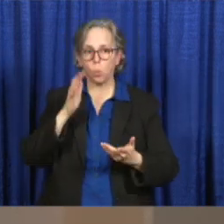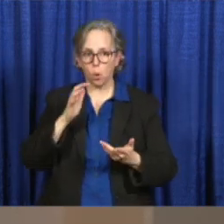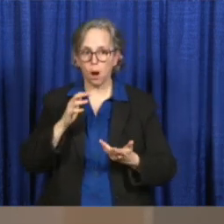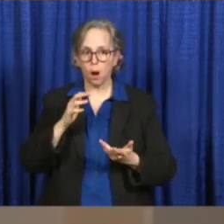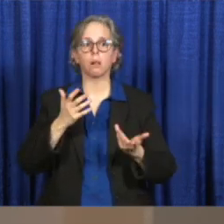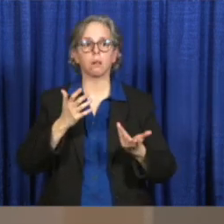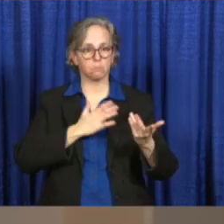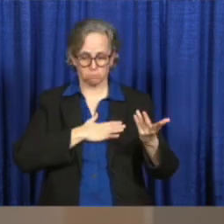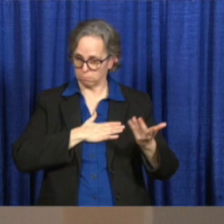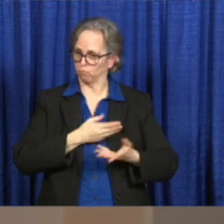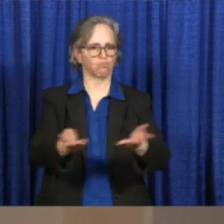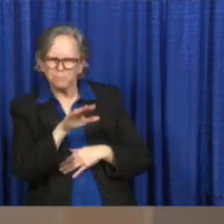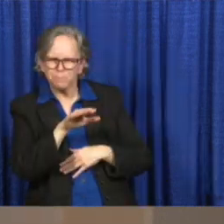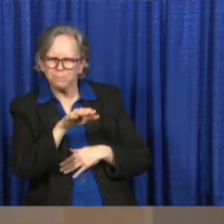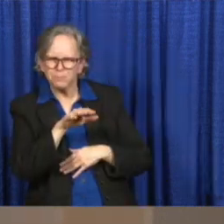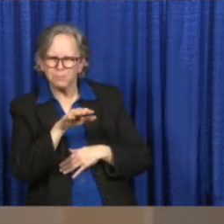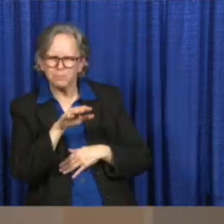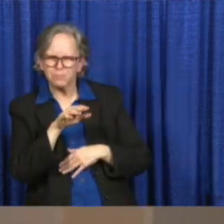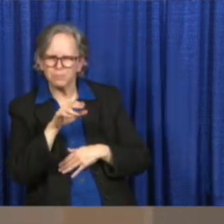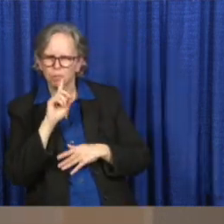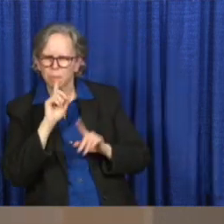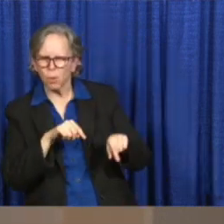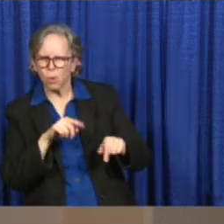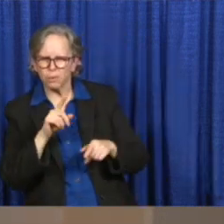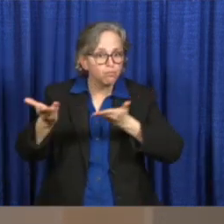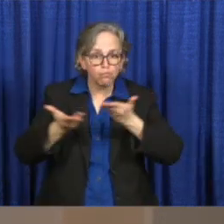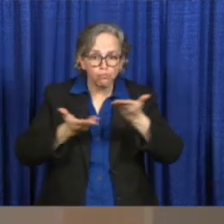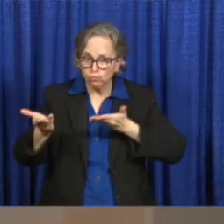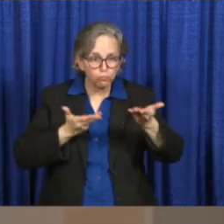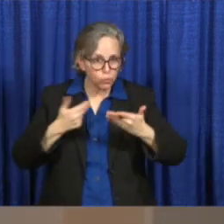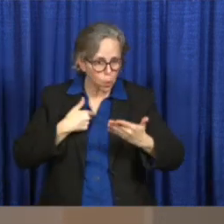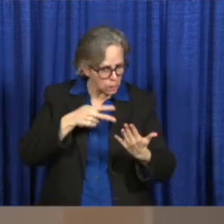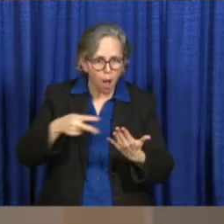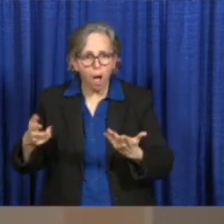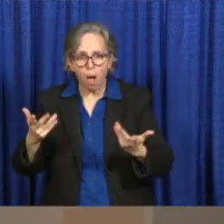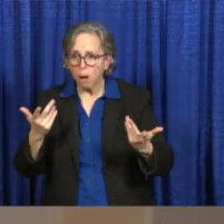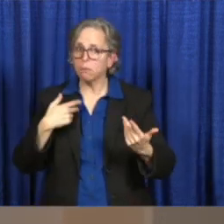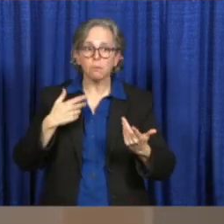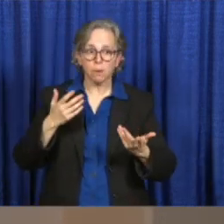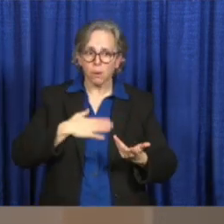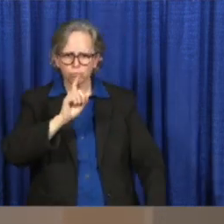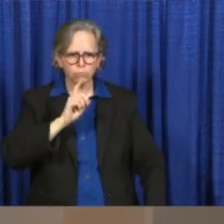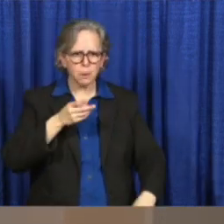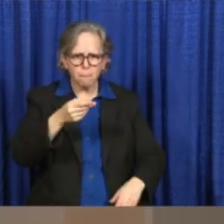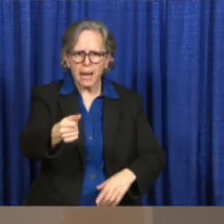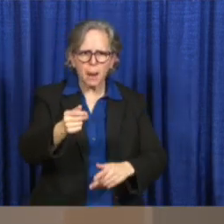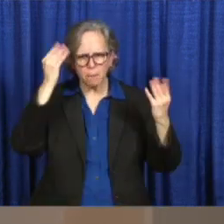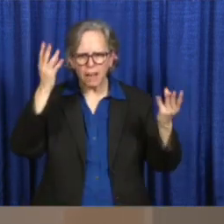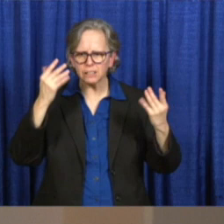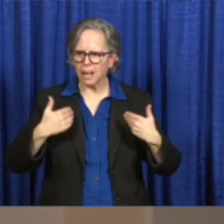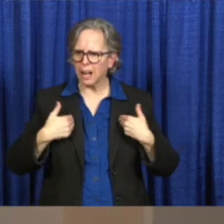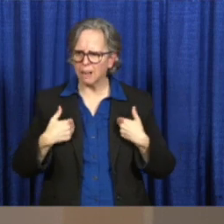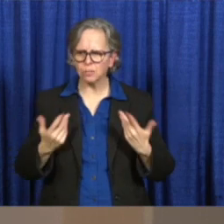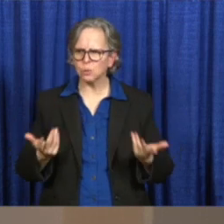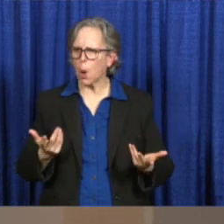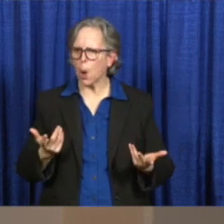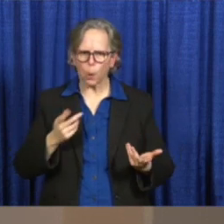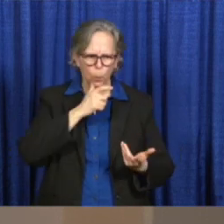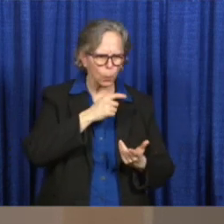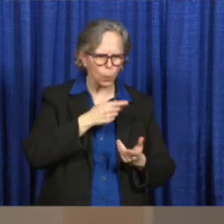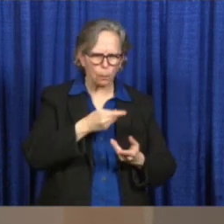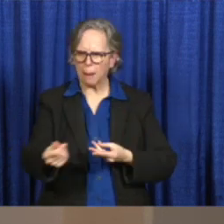apply that if the resource Mandate for hazard pay at this time. Are essentially are as